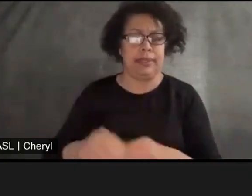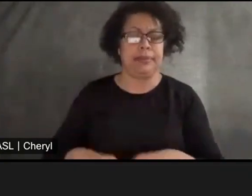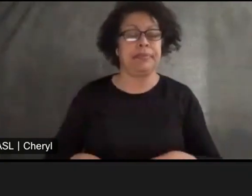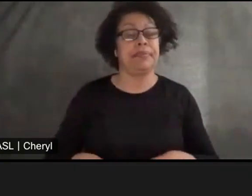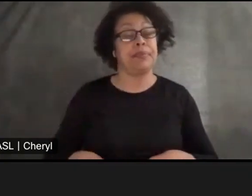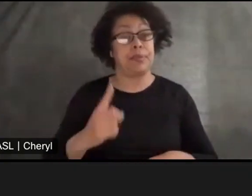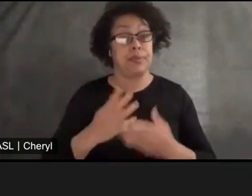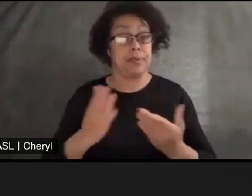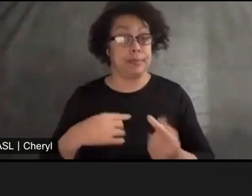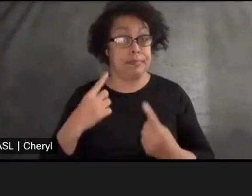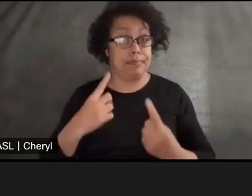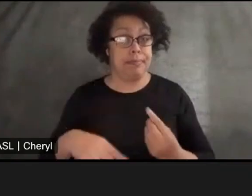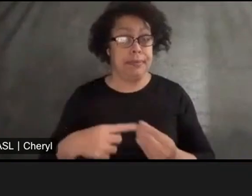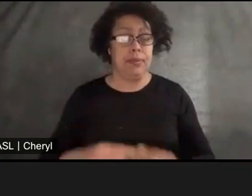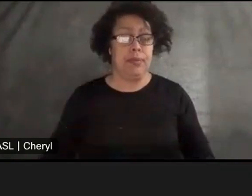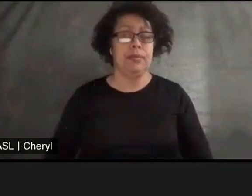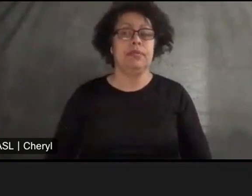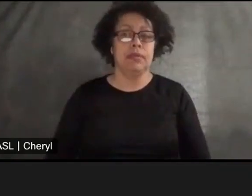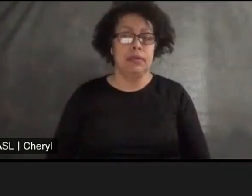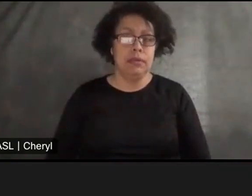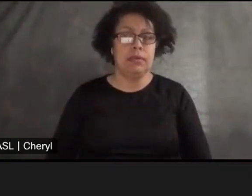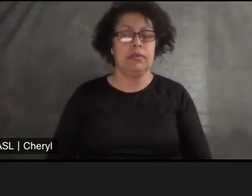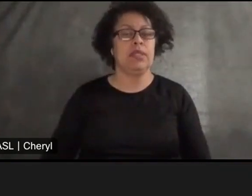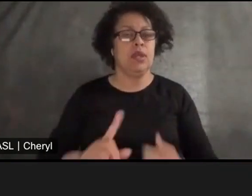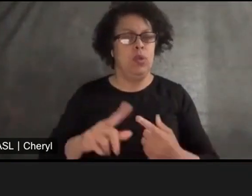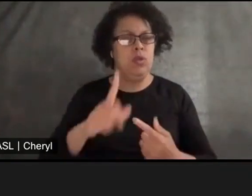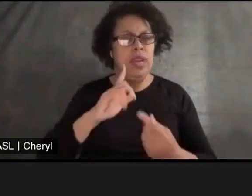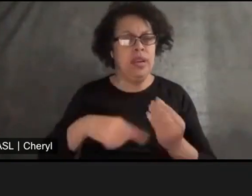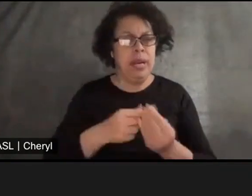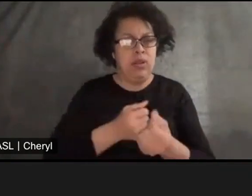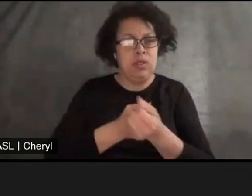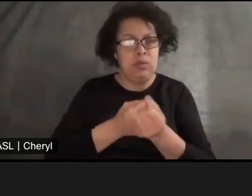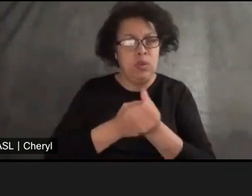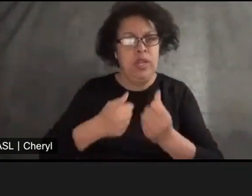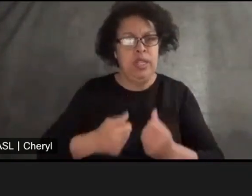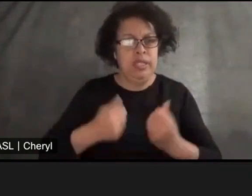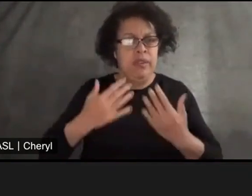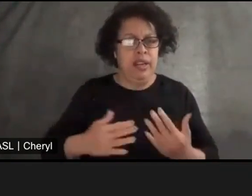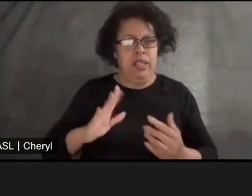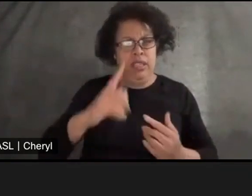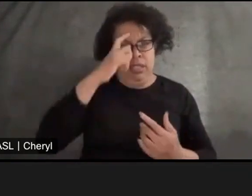that when we think about supporting survivors' well-being,